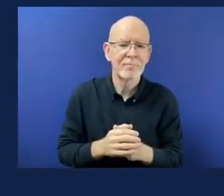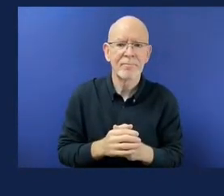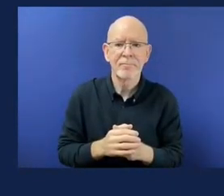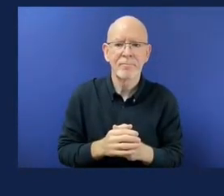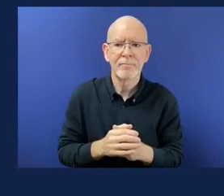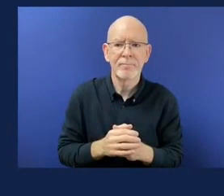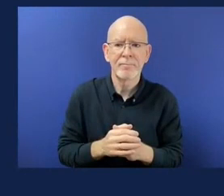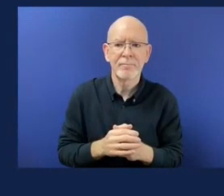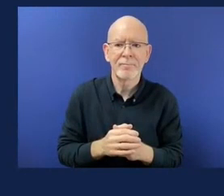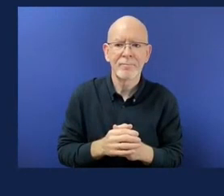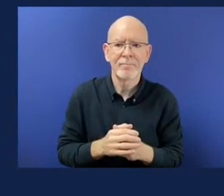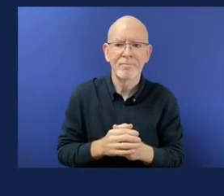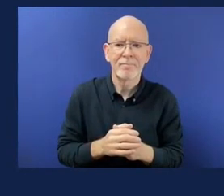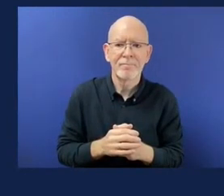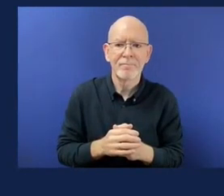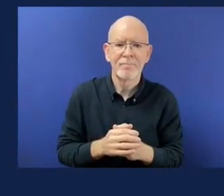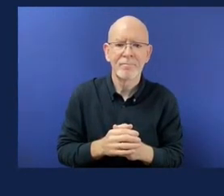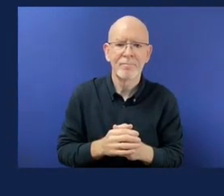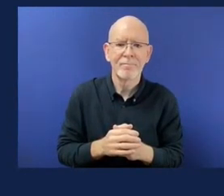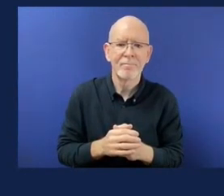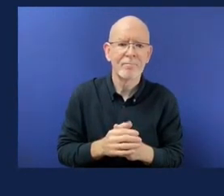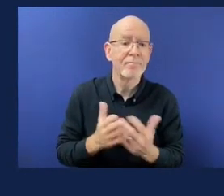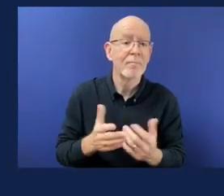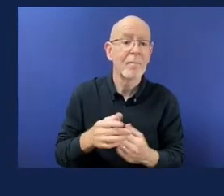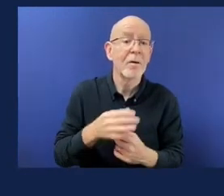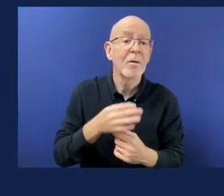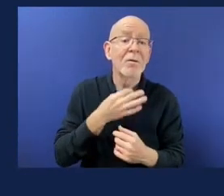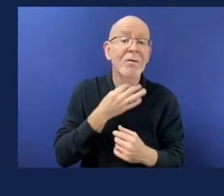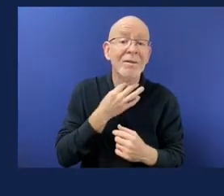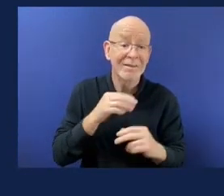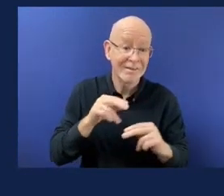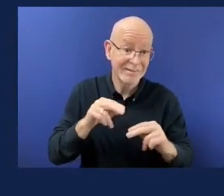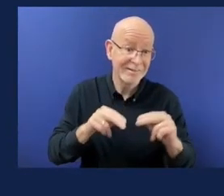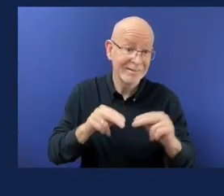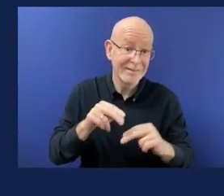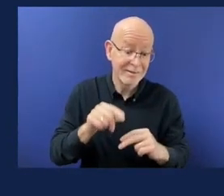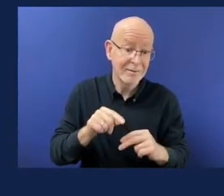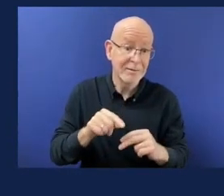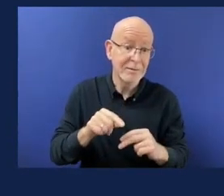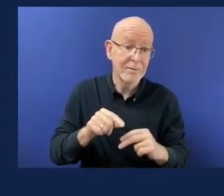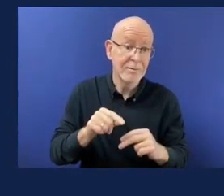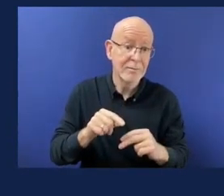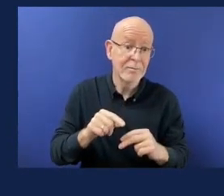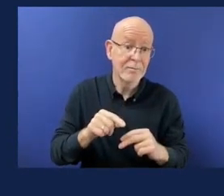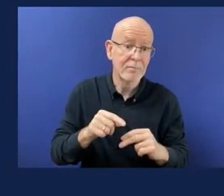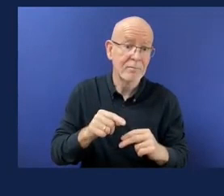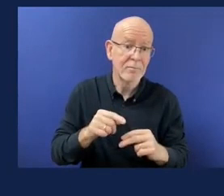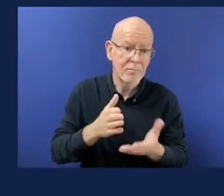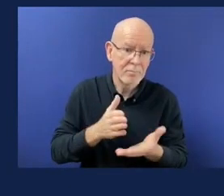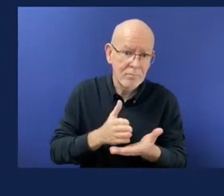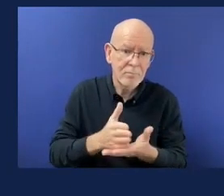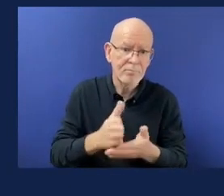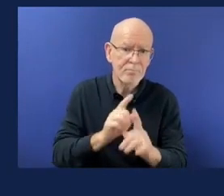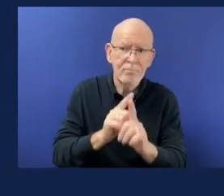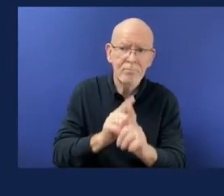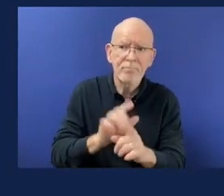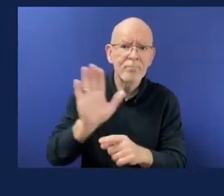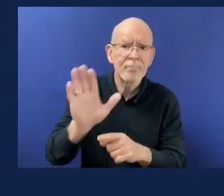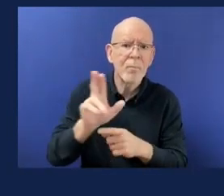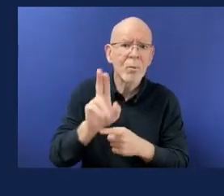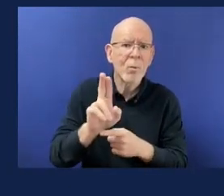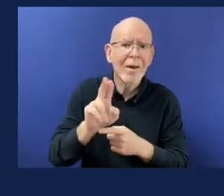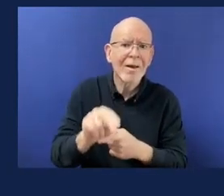Business and Human Rights, which has 31 principles, but a 3-pillar